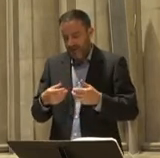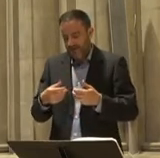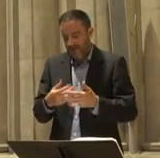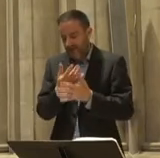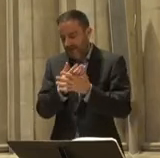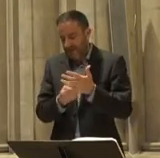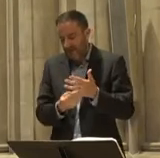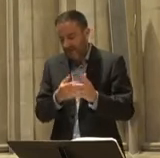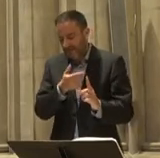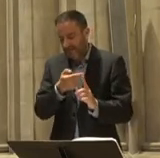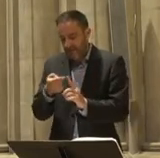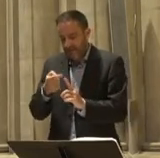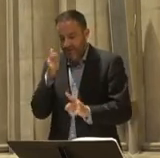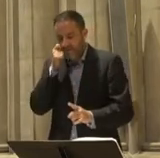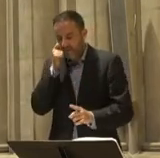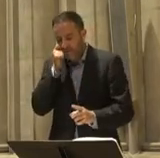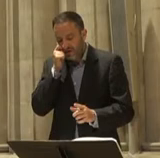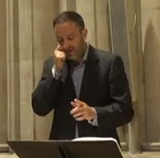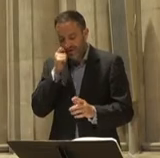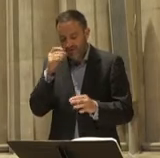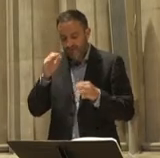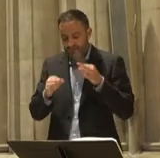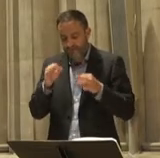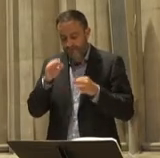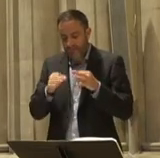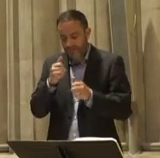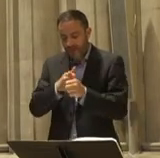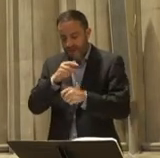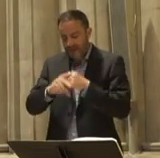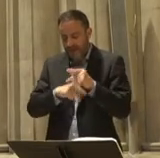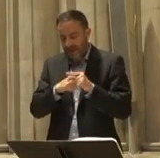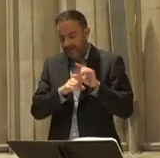gun violence, racial injustice, or